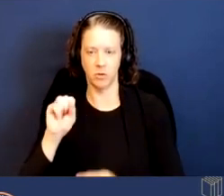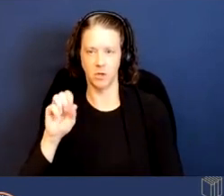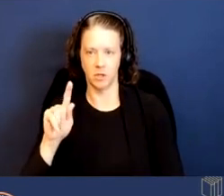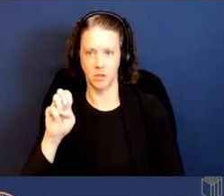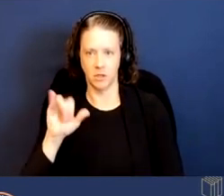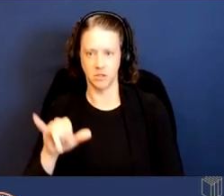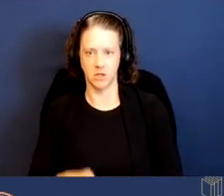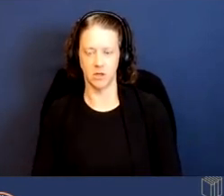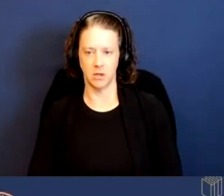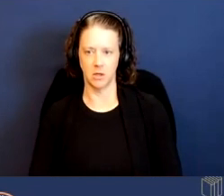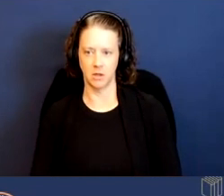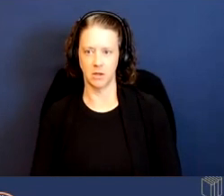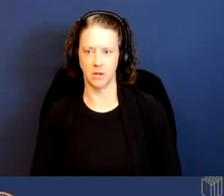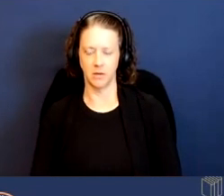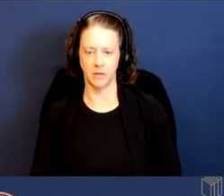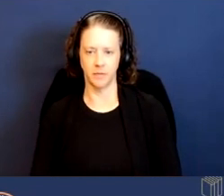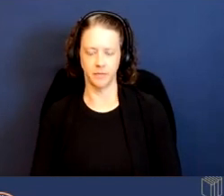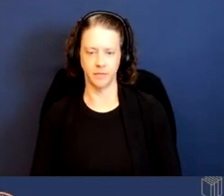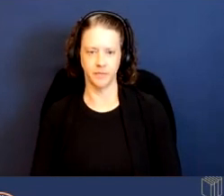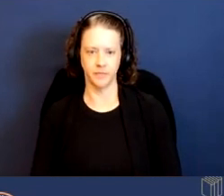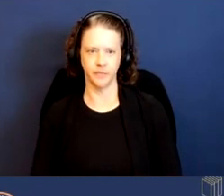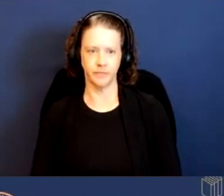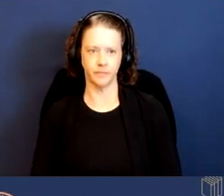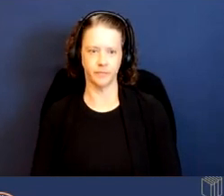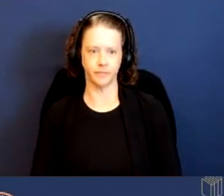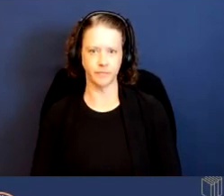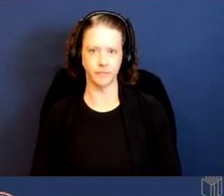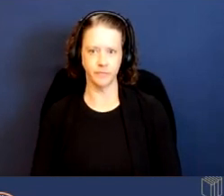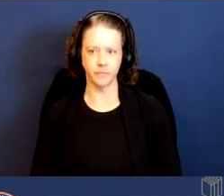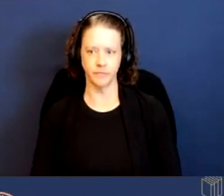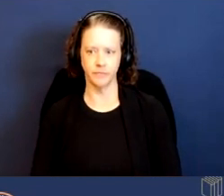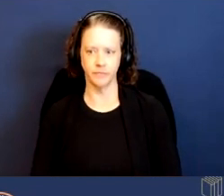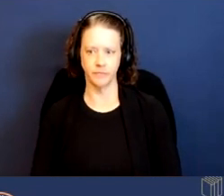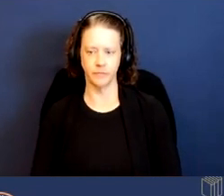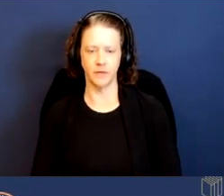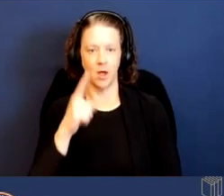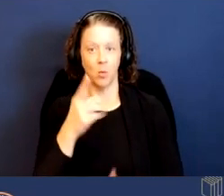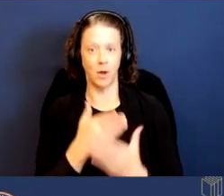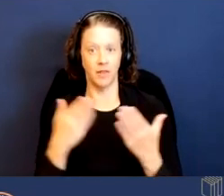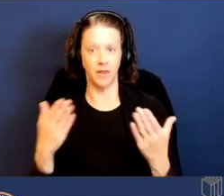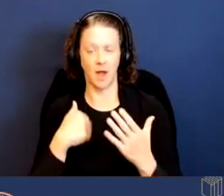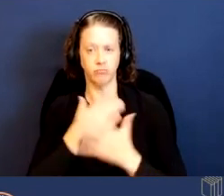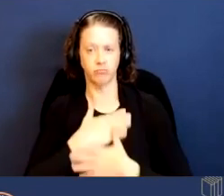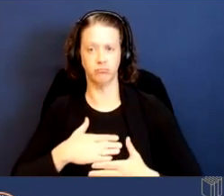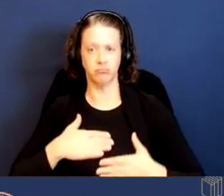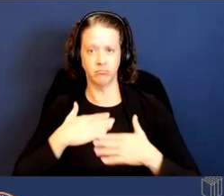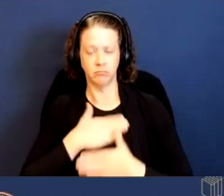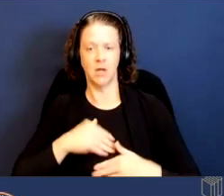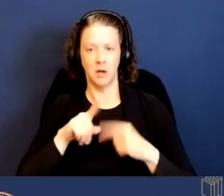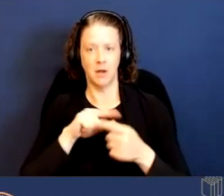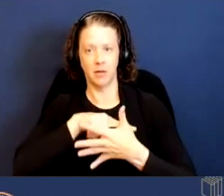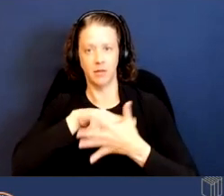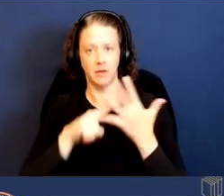to Stacey for the next item. Yeah, so one of the things that I really appreciate about all of these various